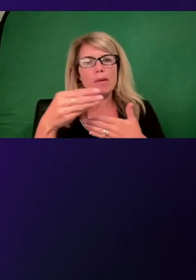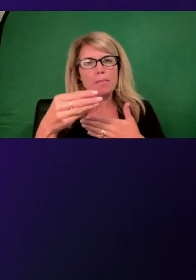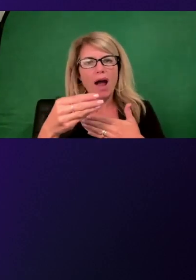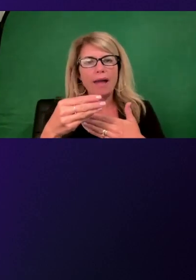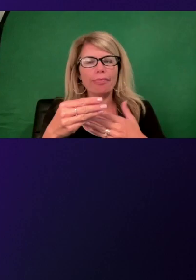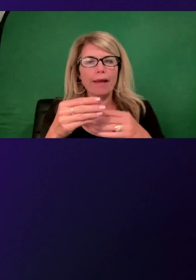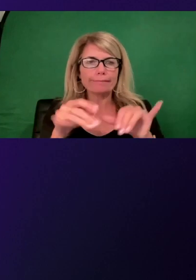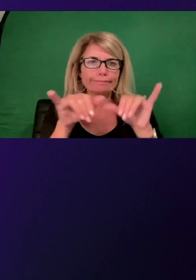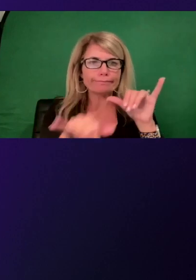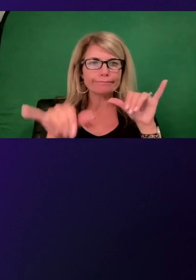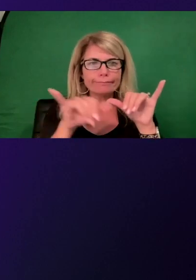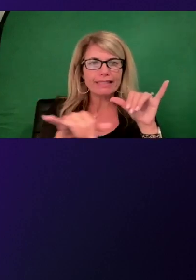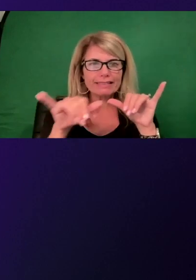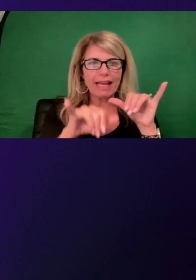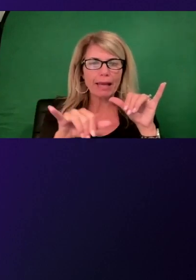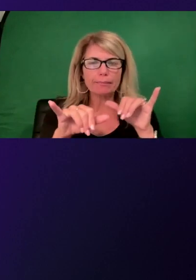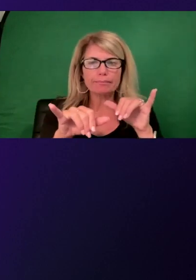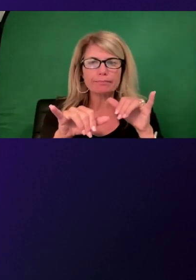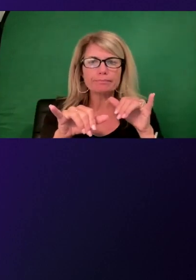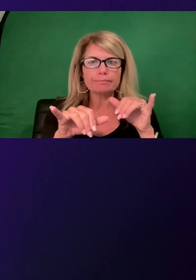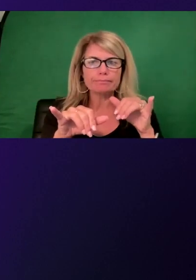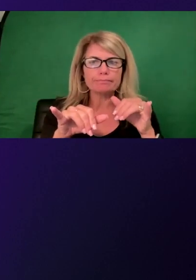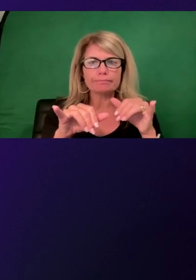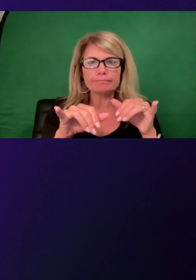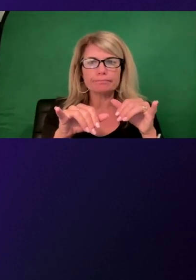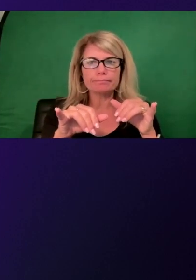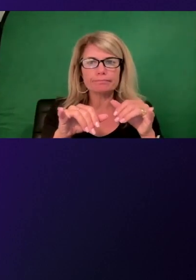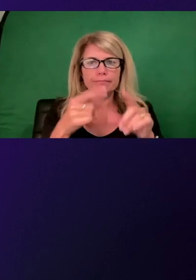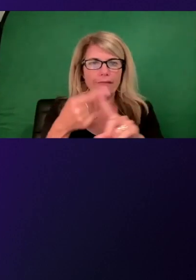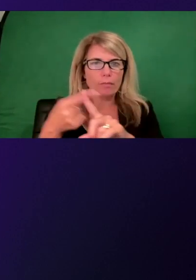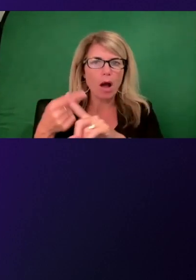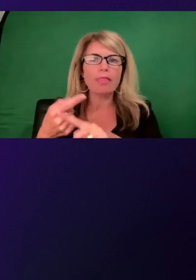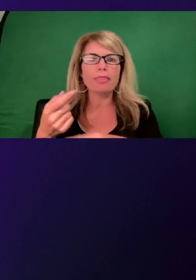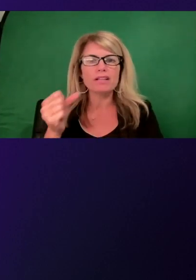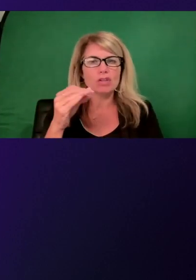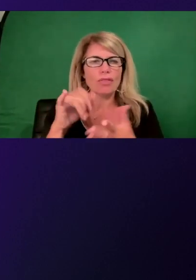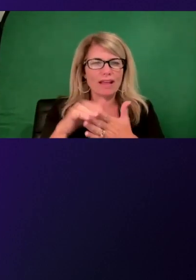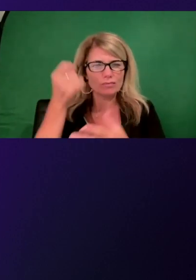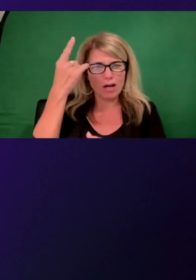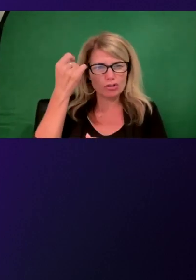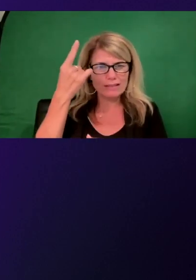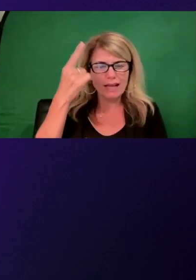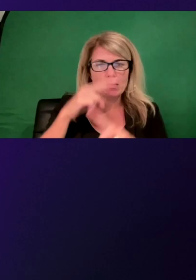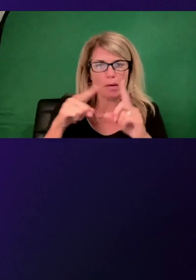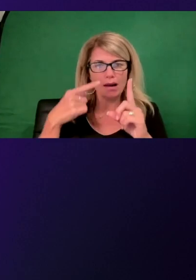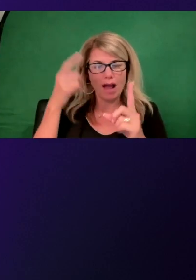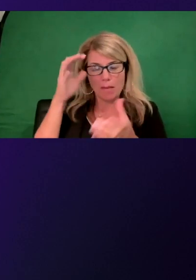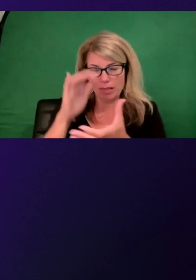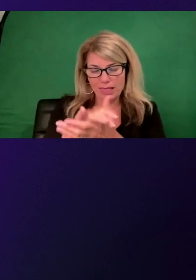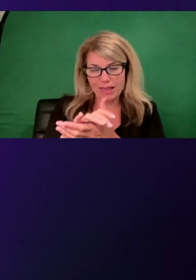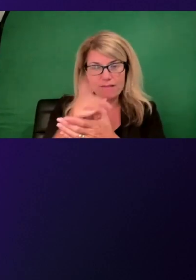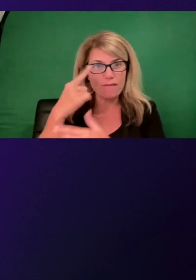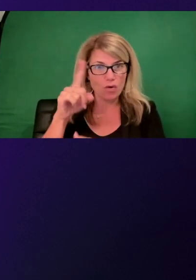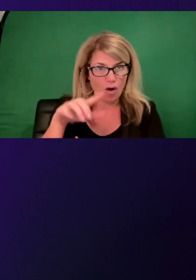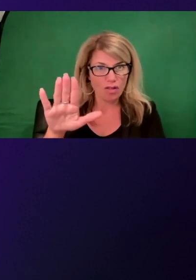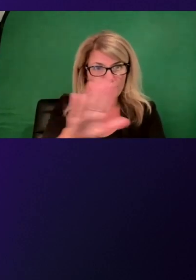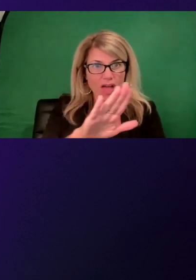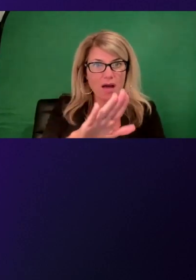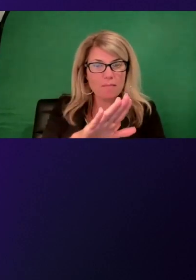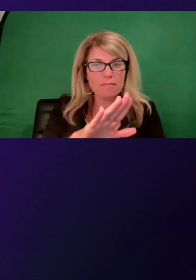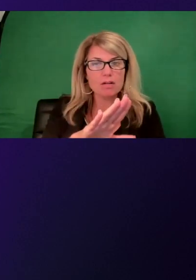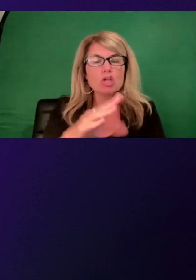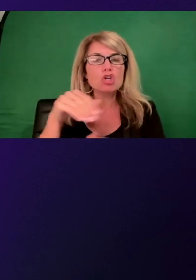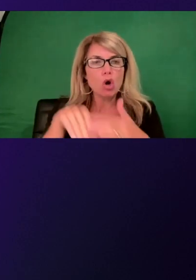right away. So that's a key difference that customers should understand. But ideally, for them, it's better to go to our EC2